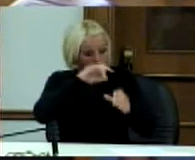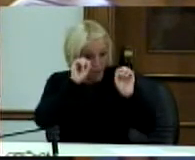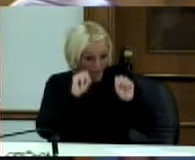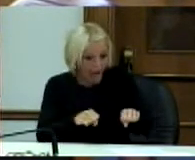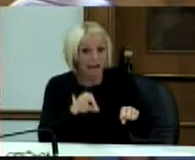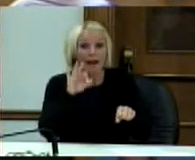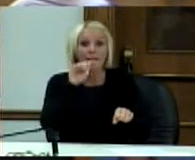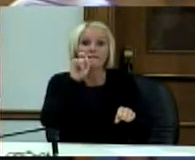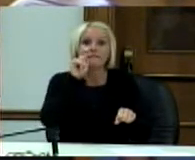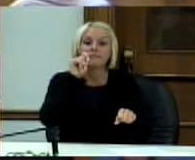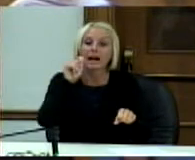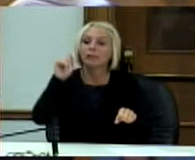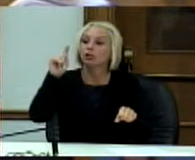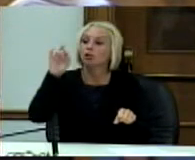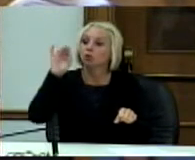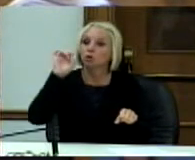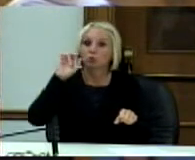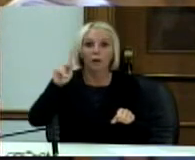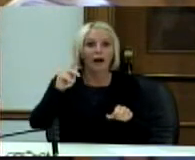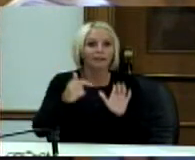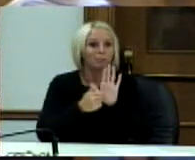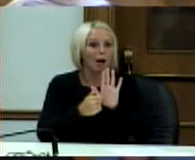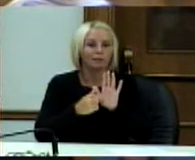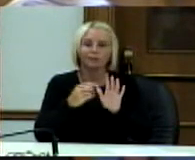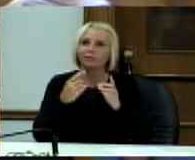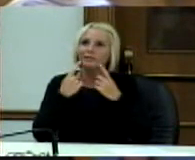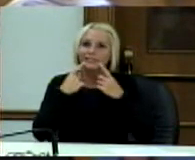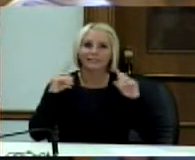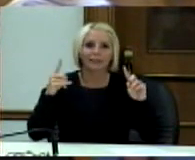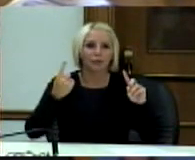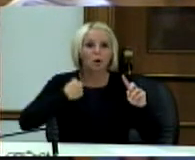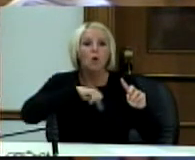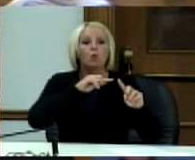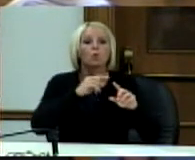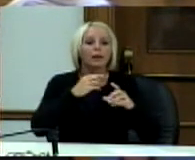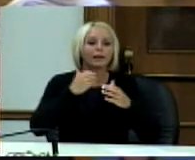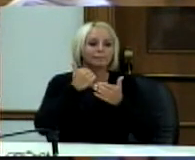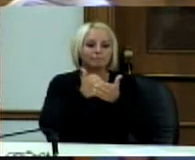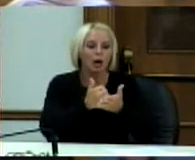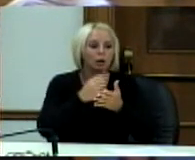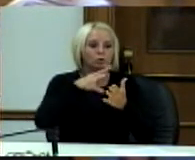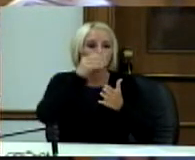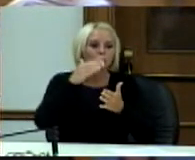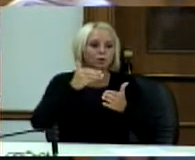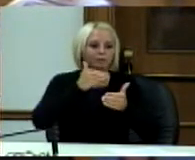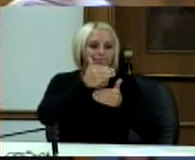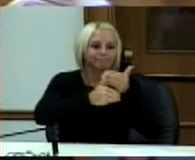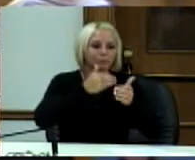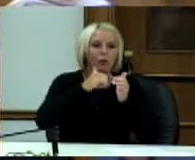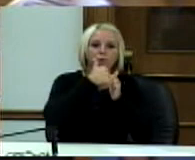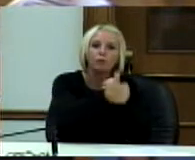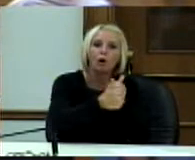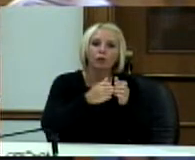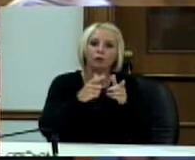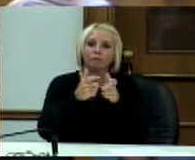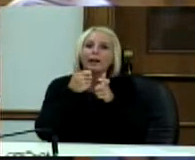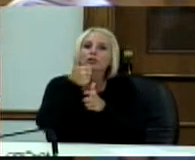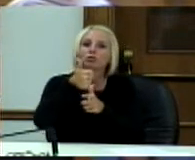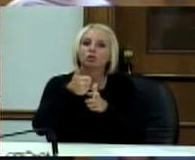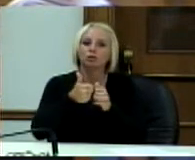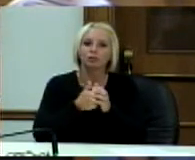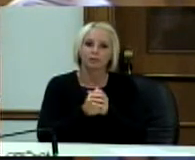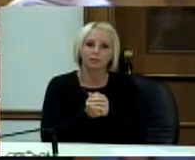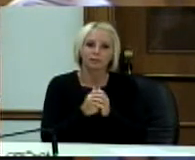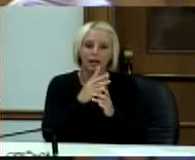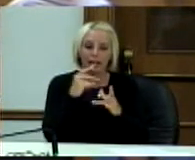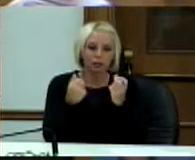which Fast Track, that model is really successful at doing that, we can get students further, farther, faster, and supported